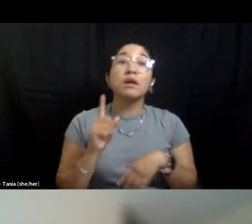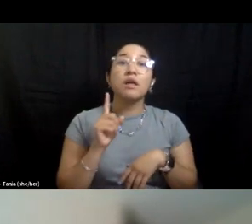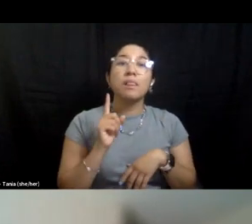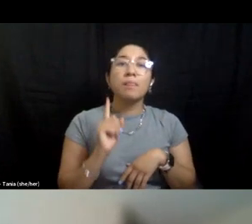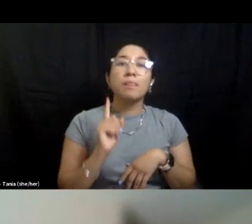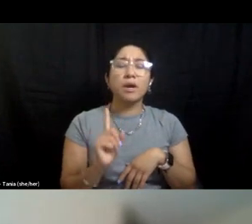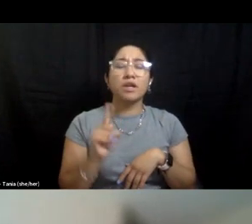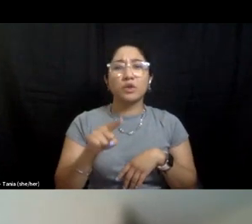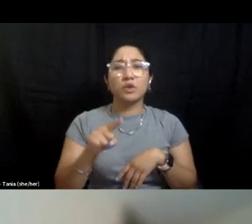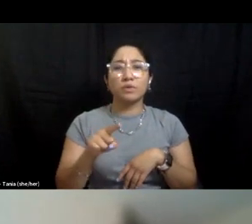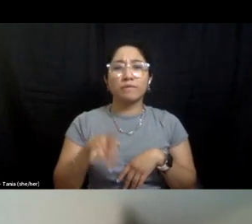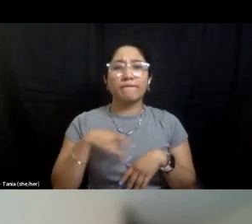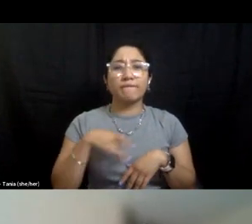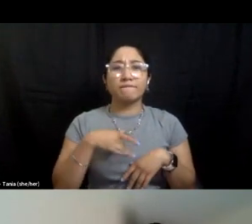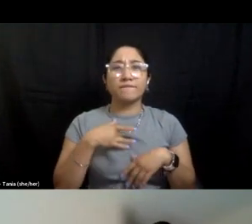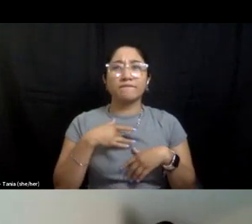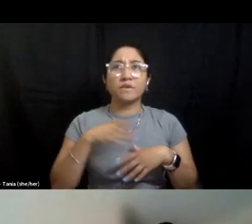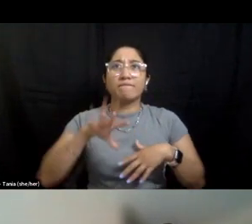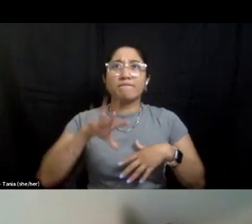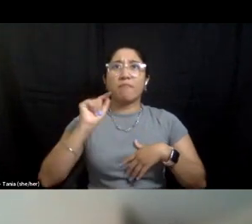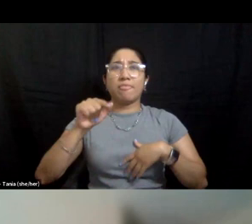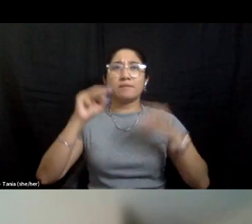methodology of storytelling?